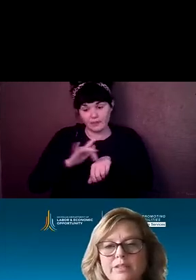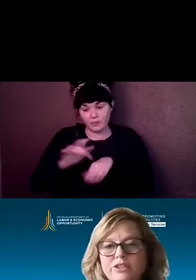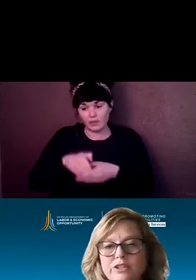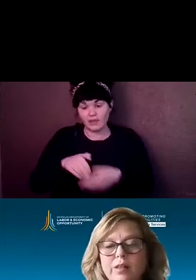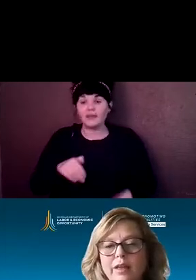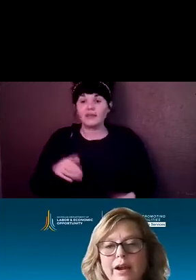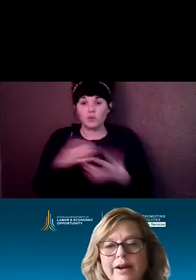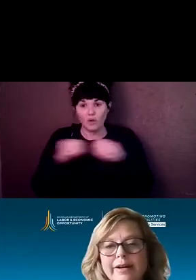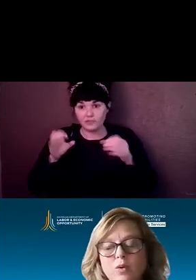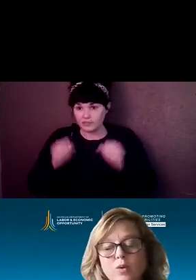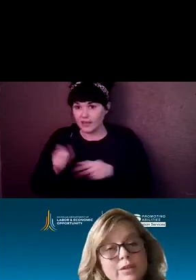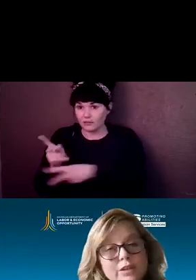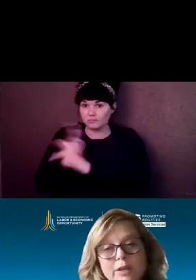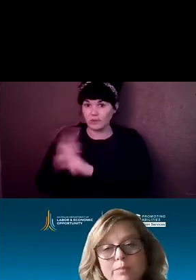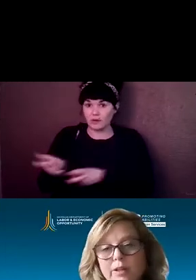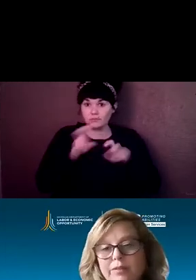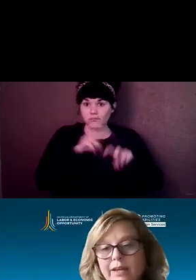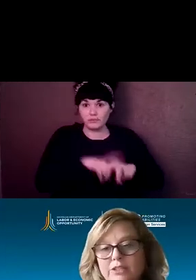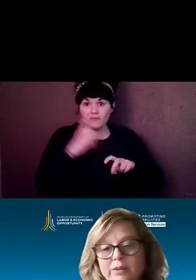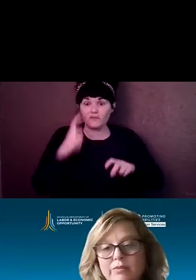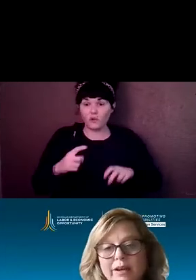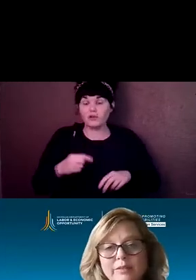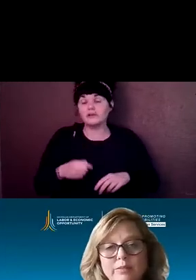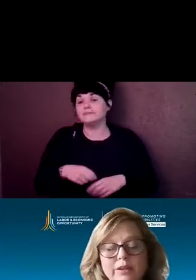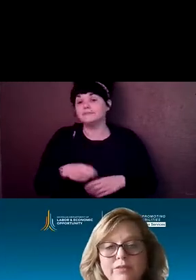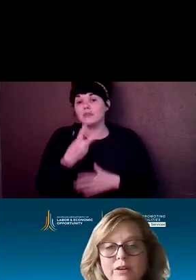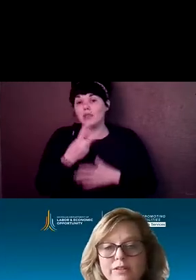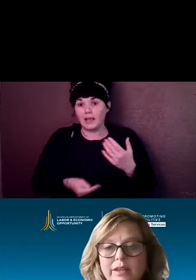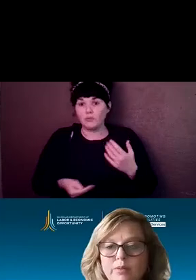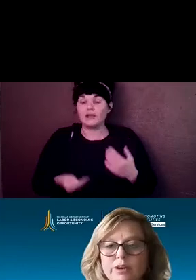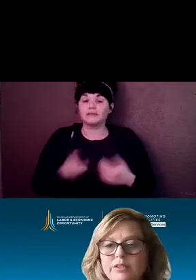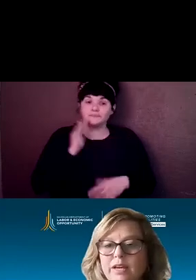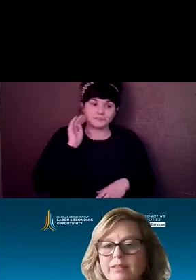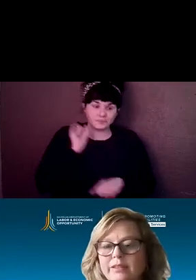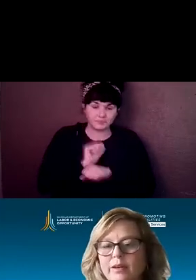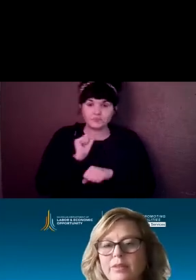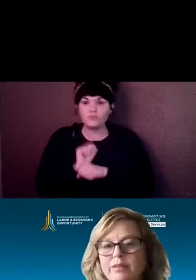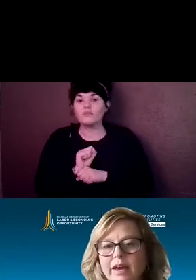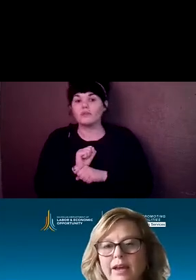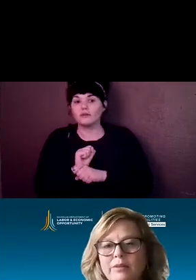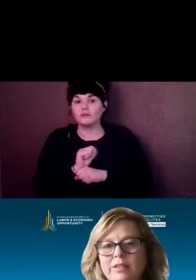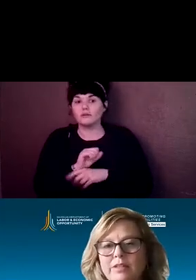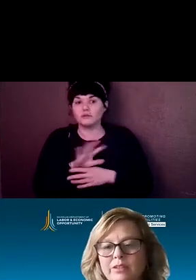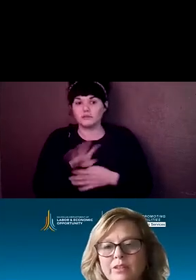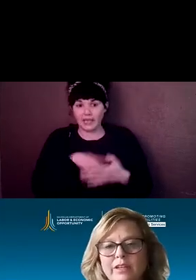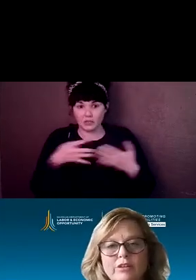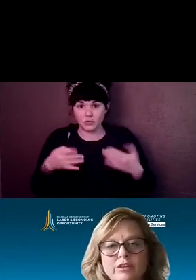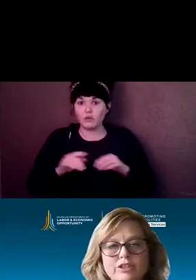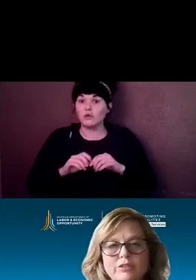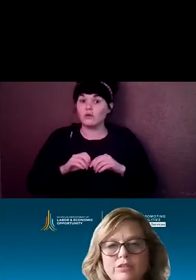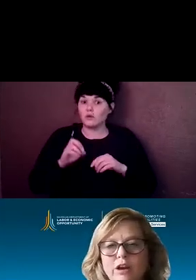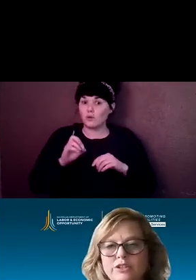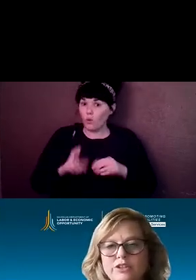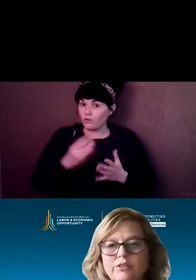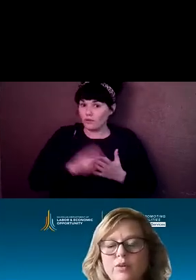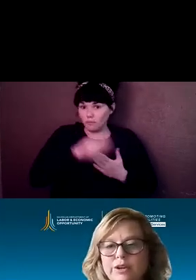hybrid schedule. Or some people have had to invest. But as far as the employer side, that's something that I would definitely encourage you